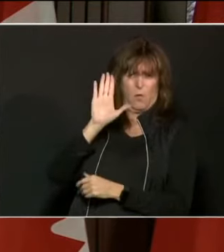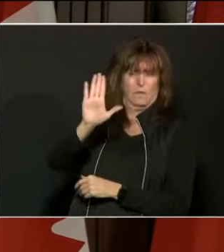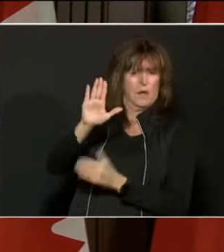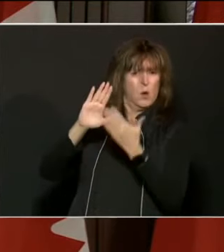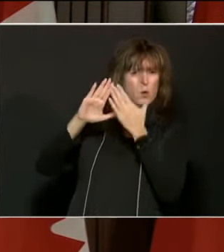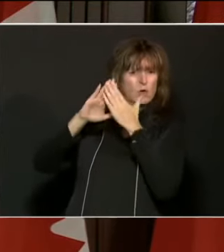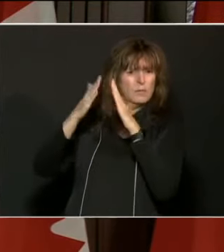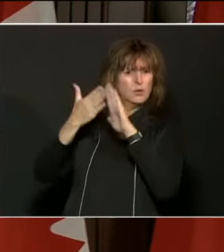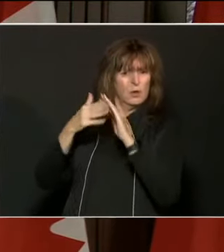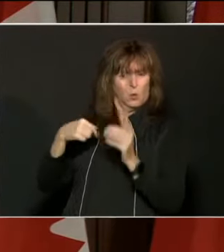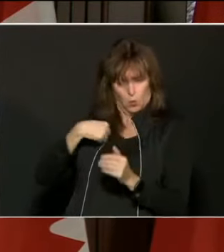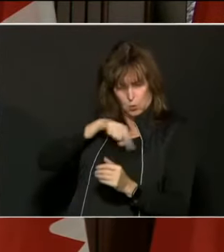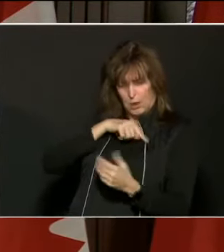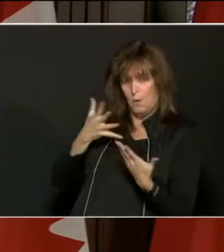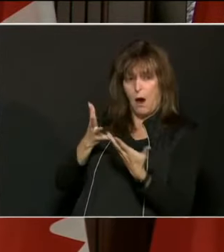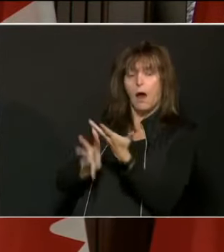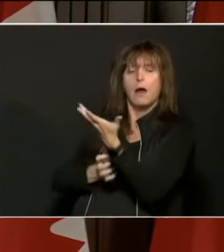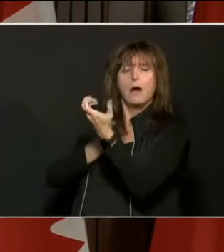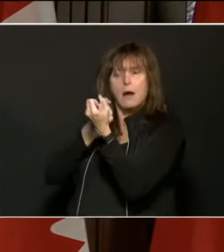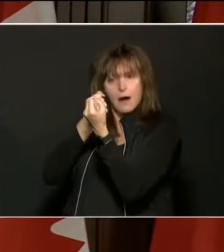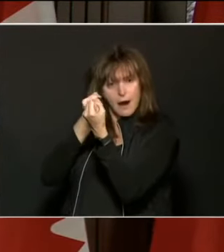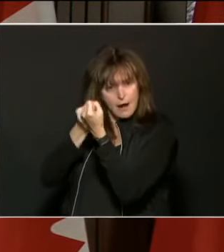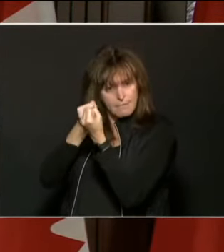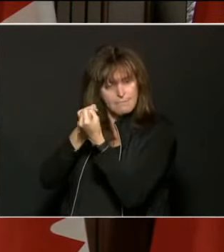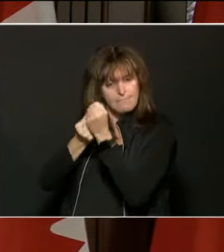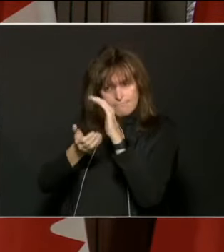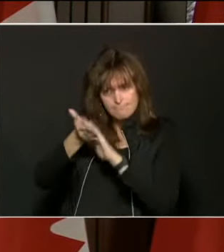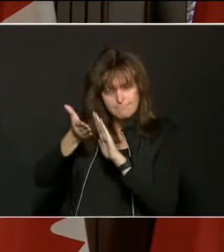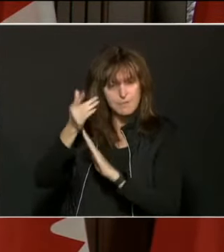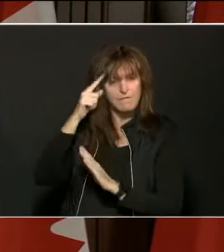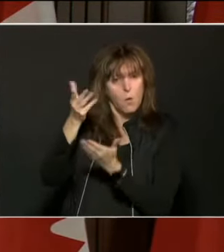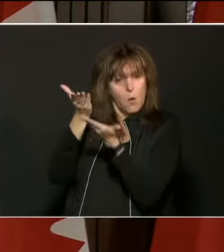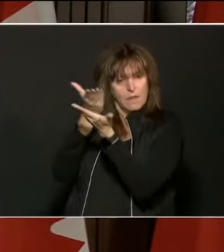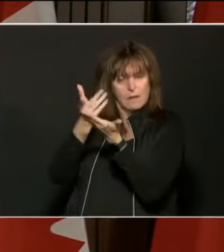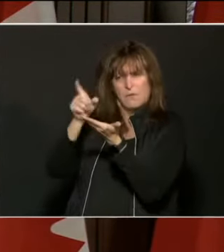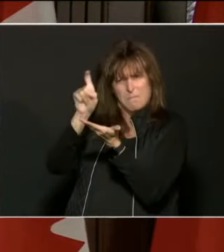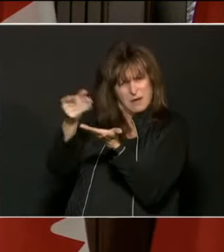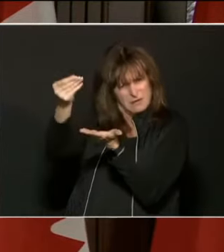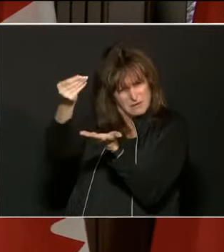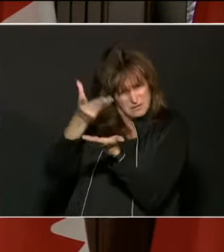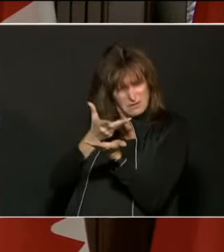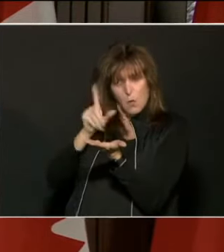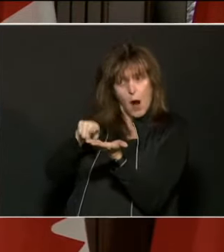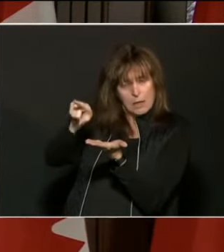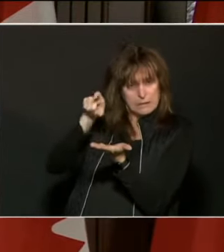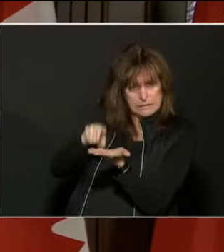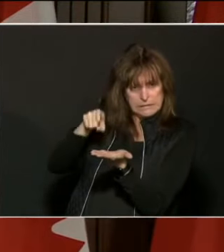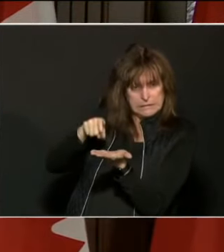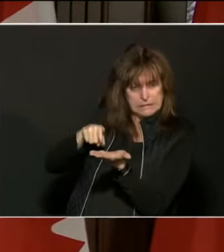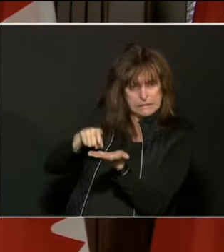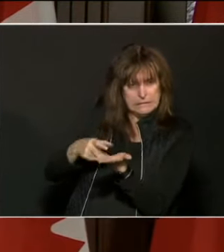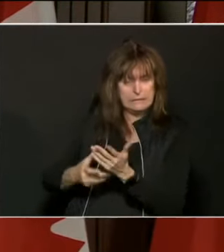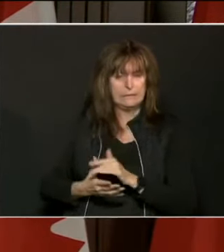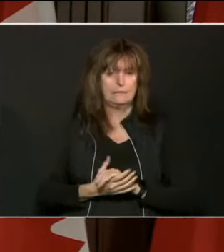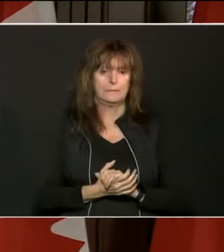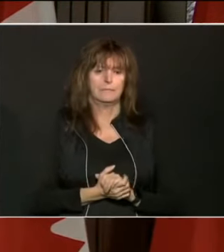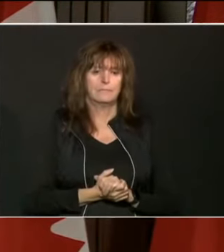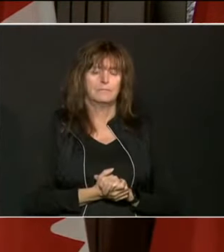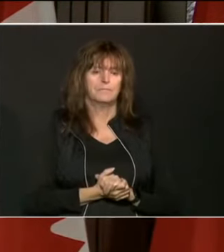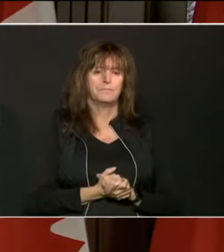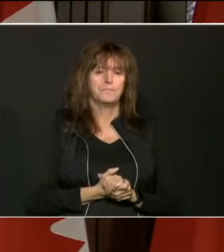that regard. Last question. Your final question comes from Jessica Smith with Queen's Park Briefing. Please go